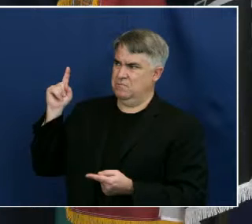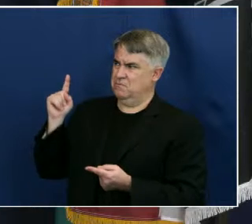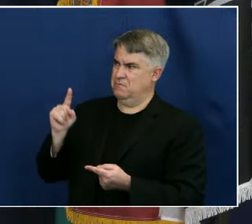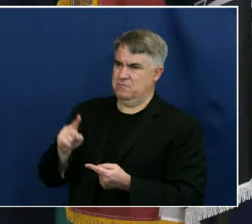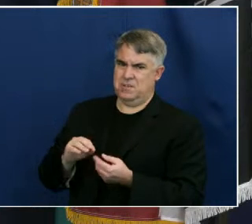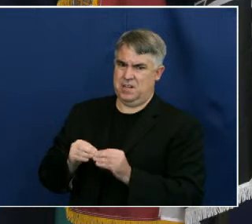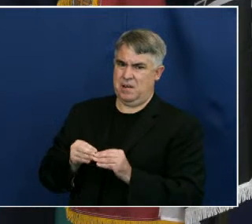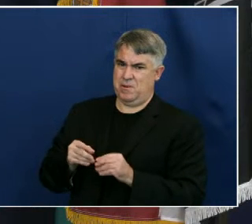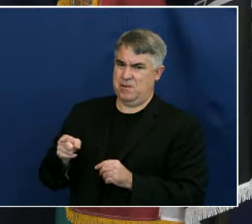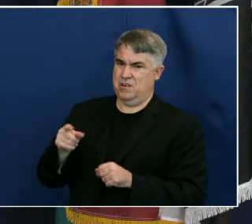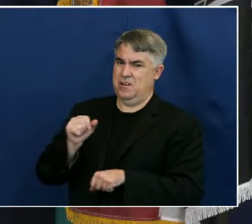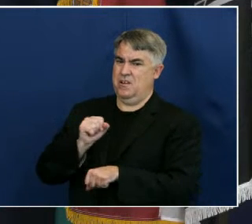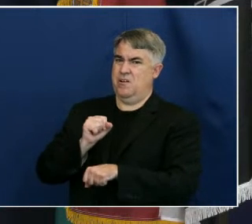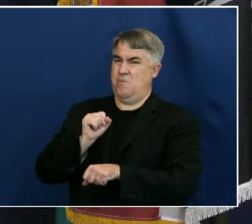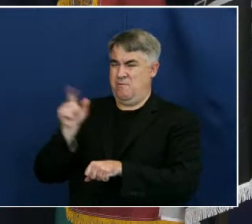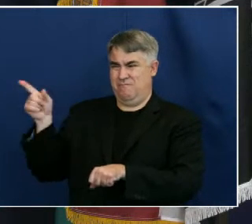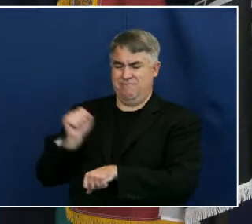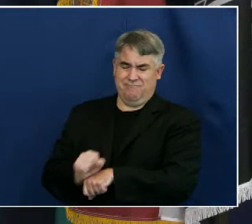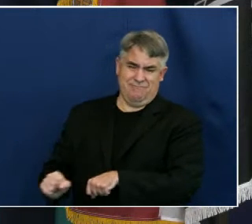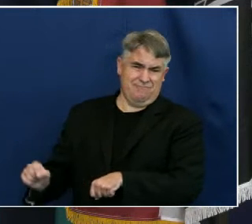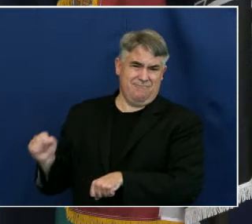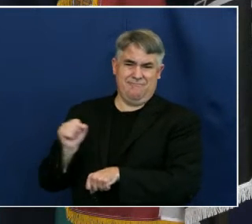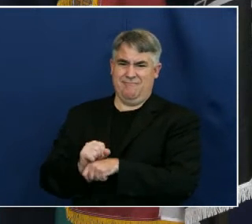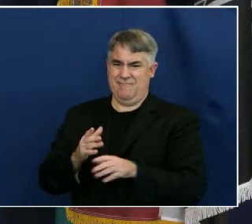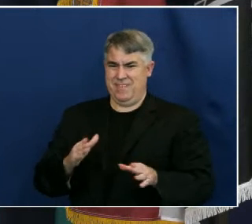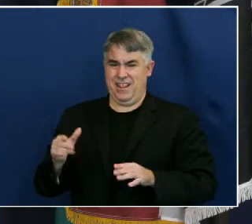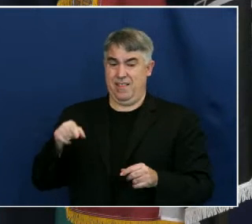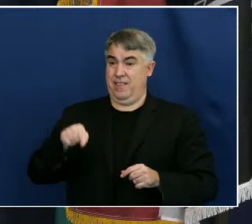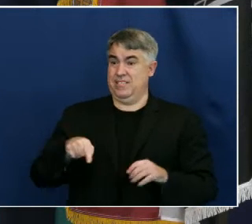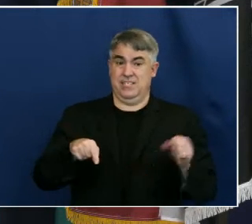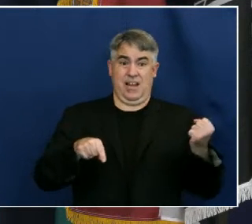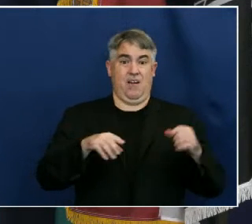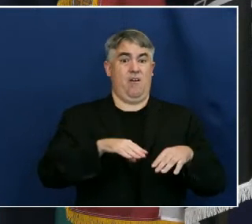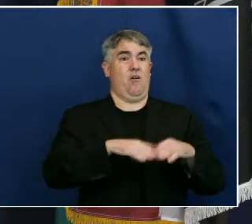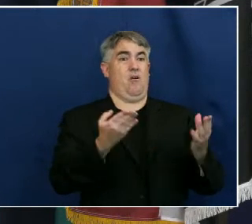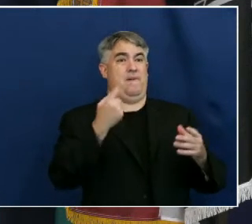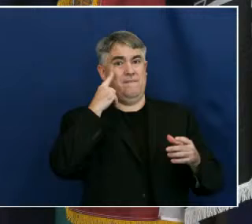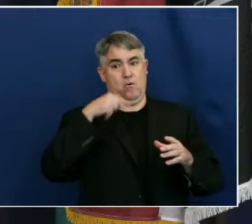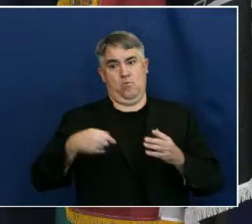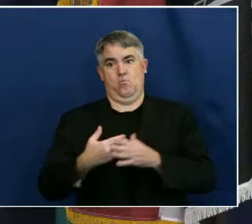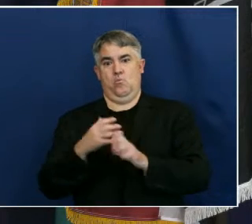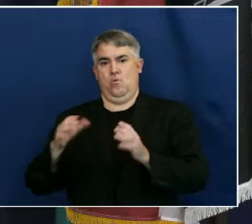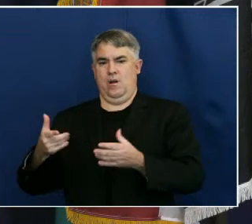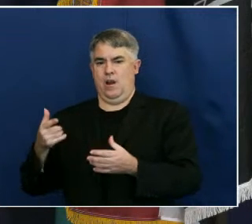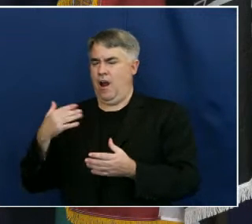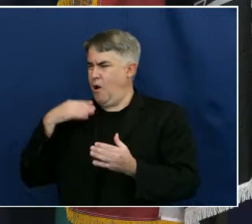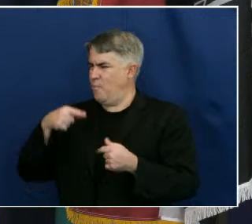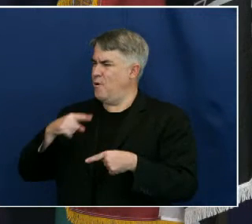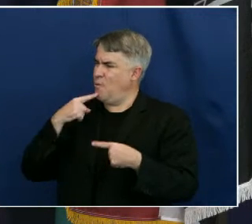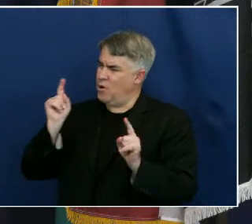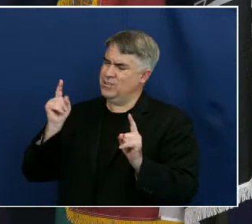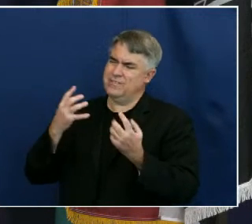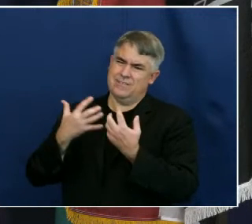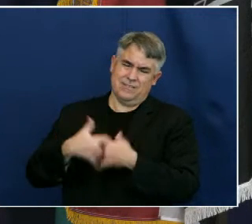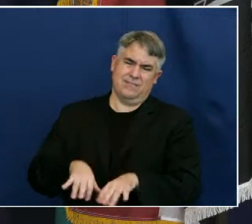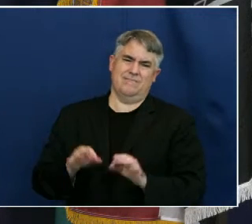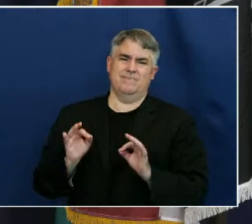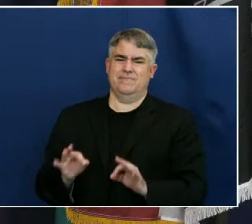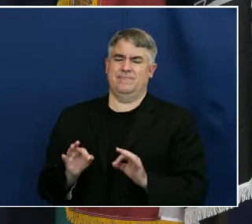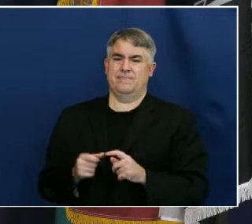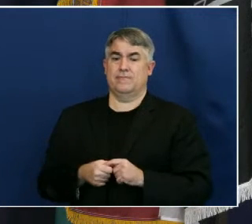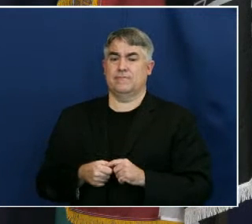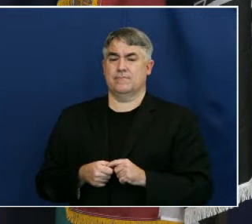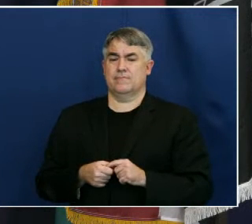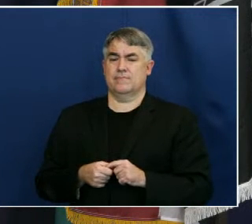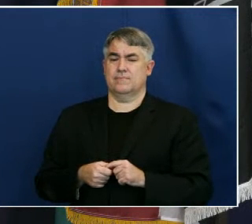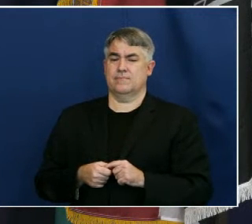and planning starting Saturday and everyone getting vaccinated, I sure hope it works. Now, does it concern you at all? Hopefully